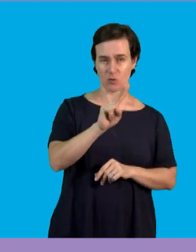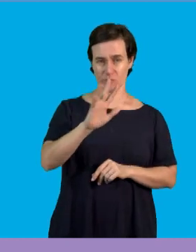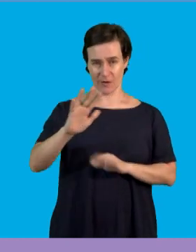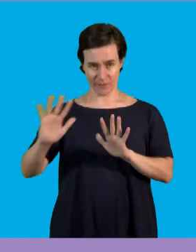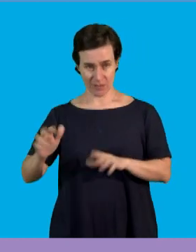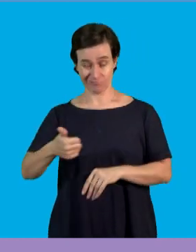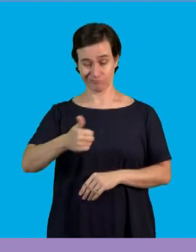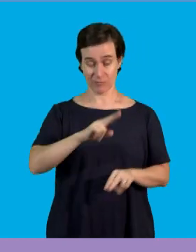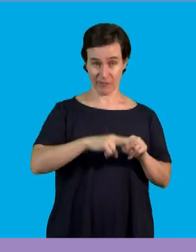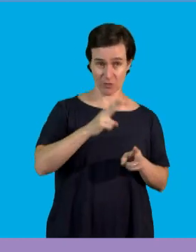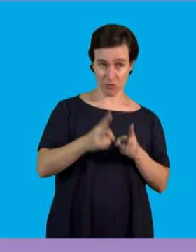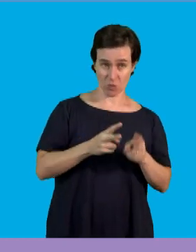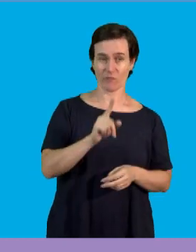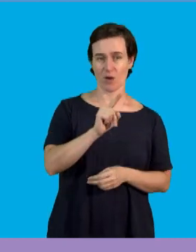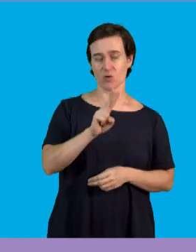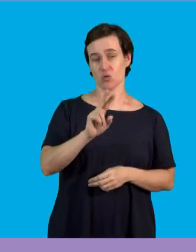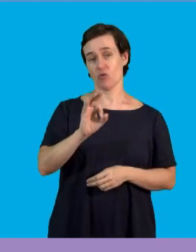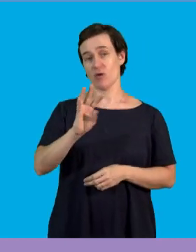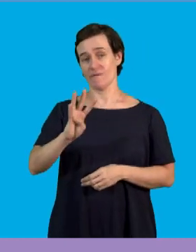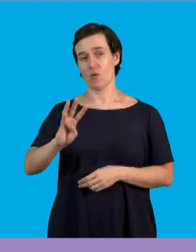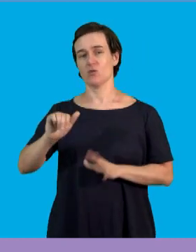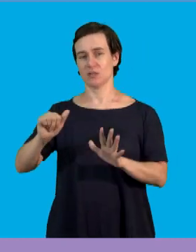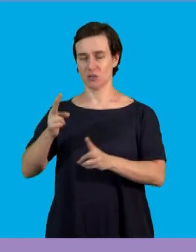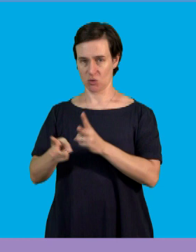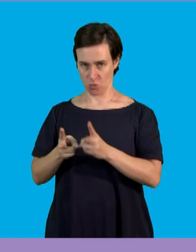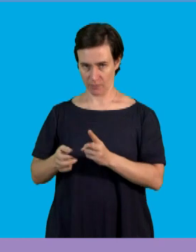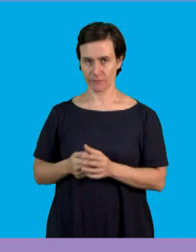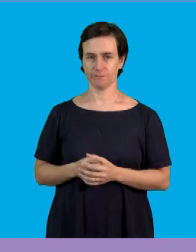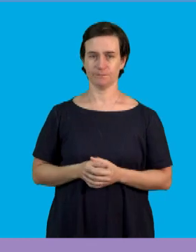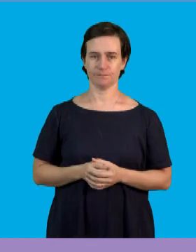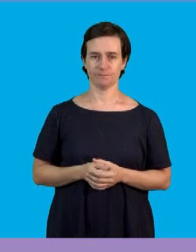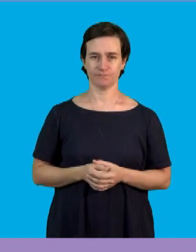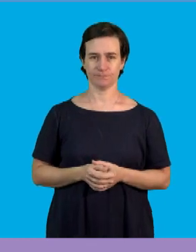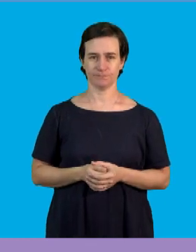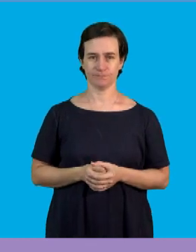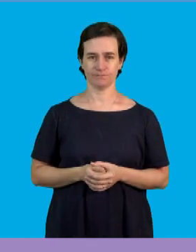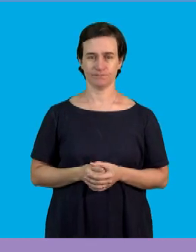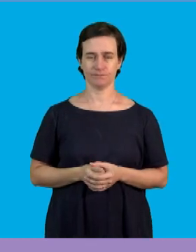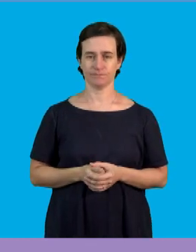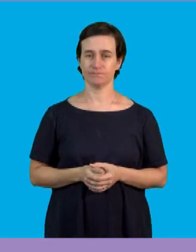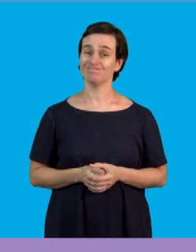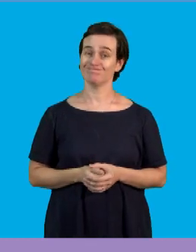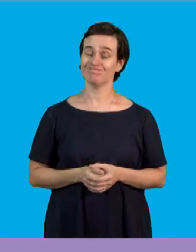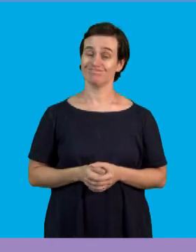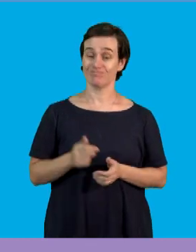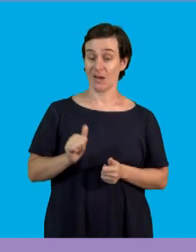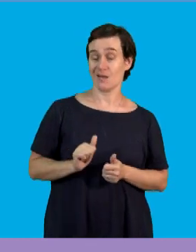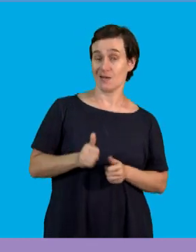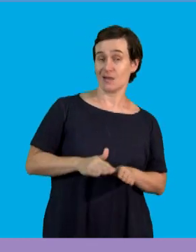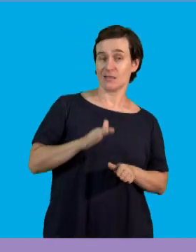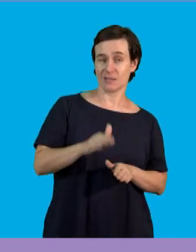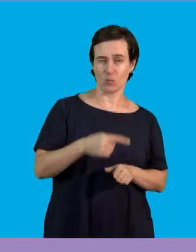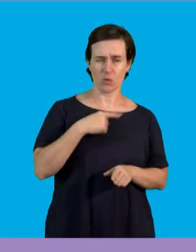2, 5, and 10. And the factors of 12 are 1, 2, 3, 4, 6, and 12. Now from this